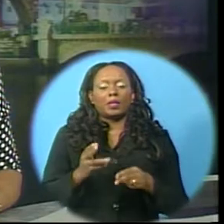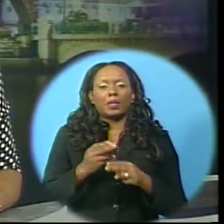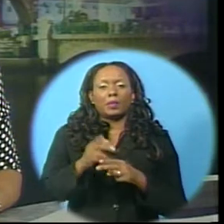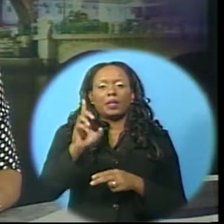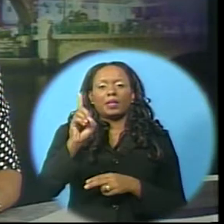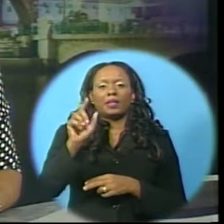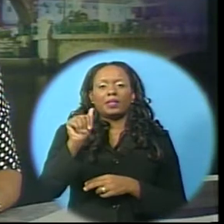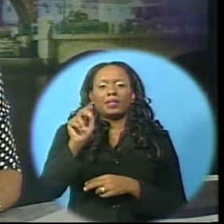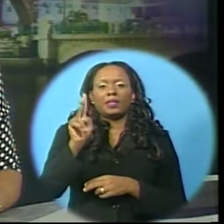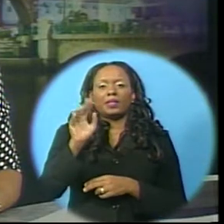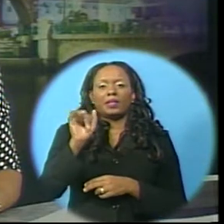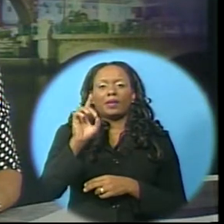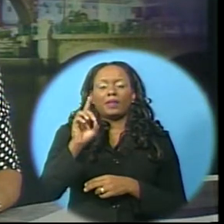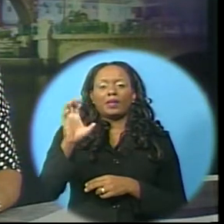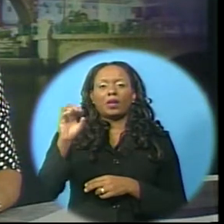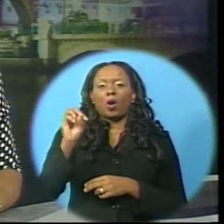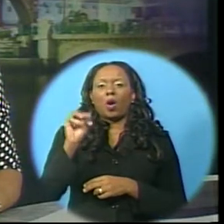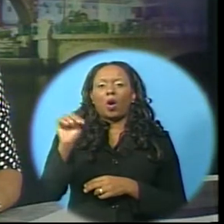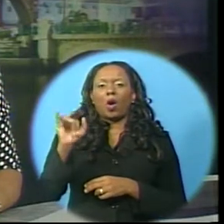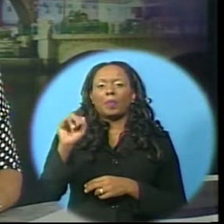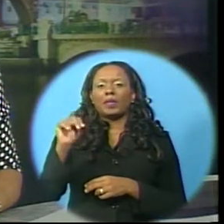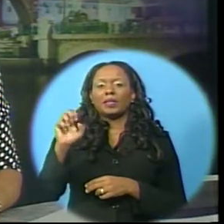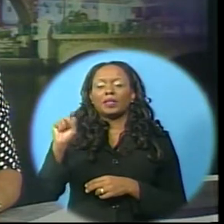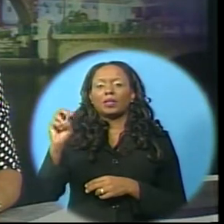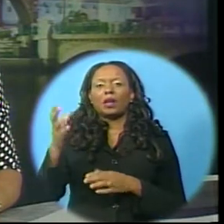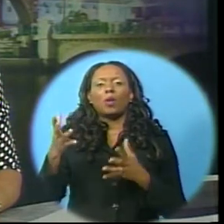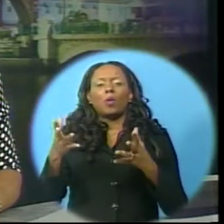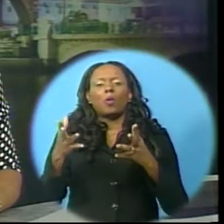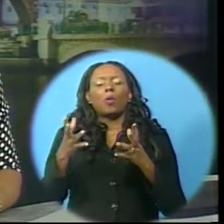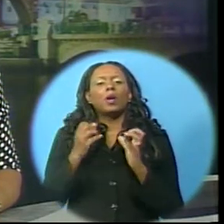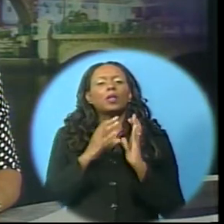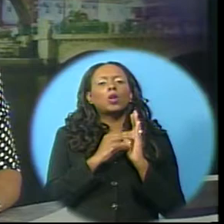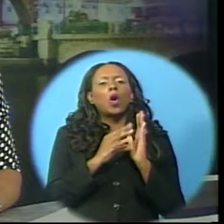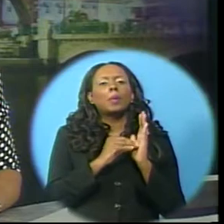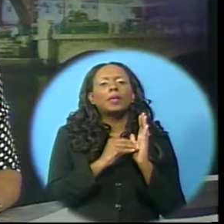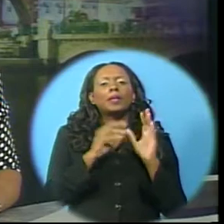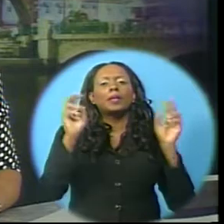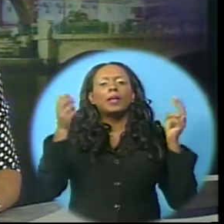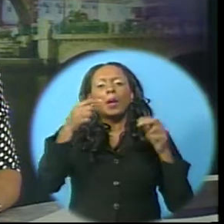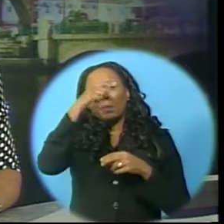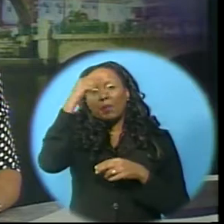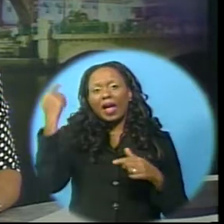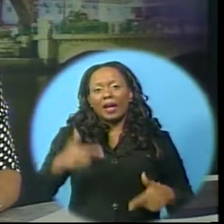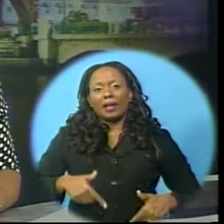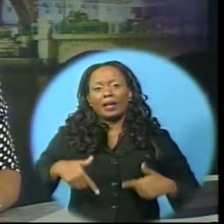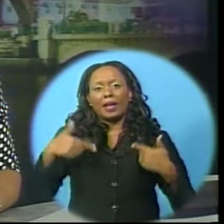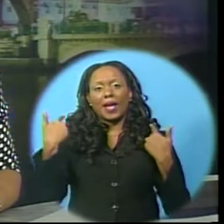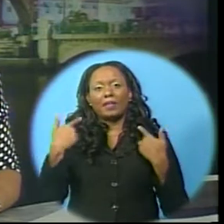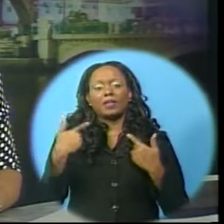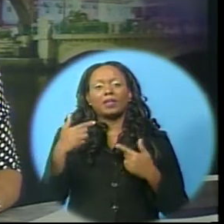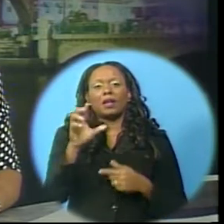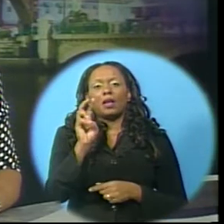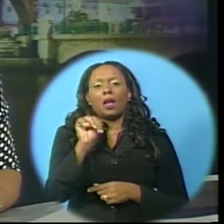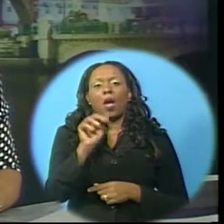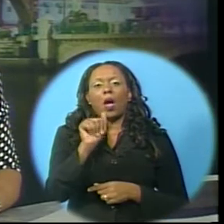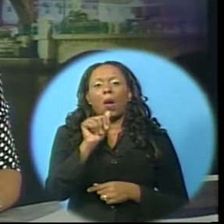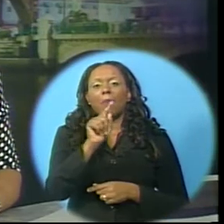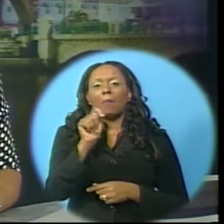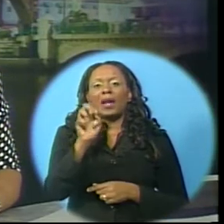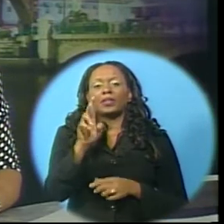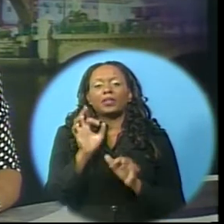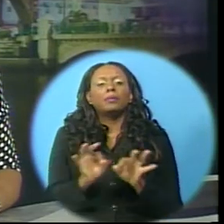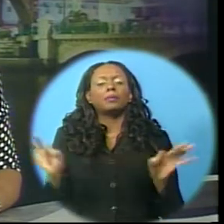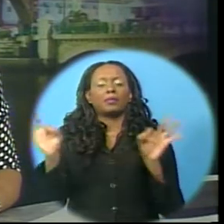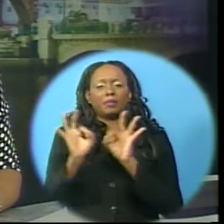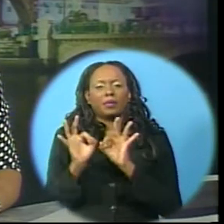starting his own twist to the African-American Black Lives Matter slogan. He is founder of the climate pain movement, David Comishong. He blames the recent